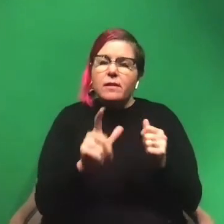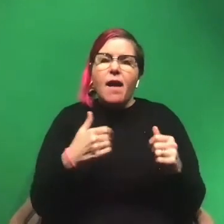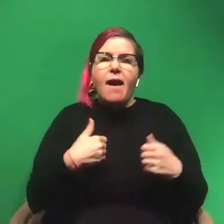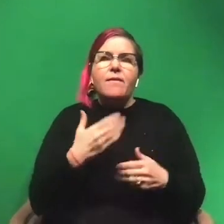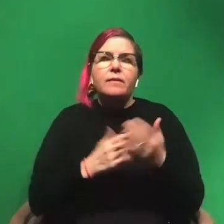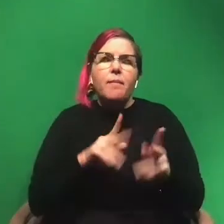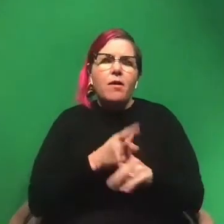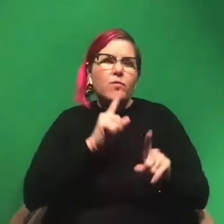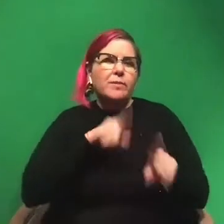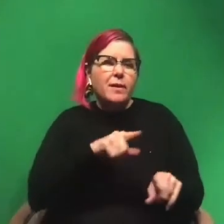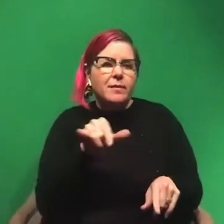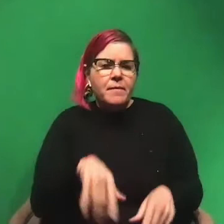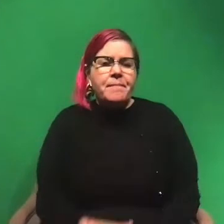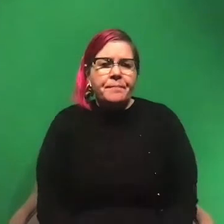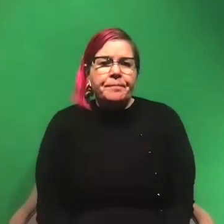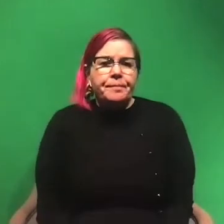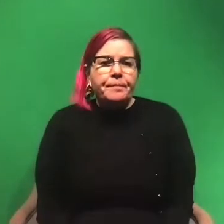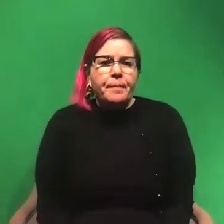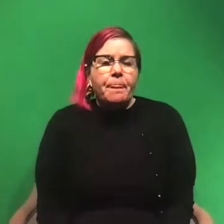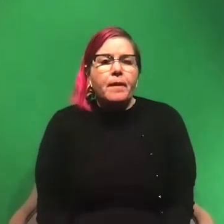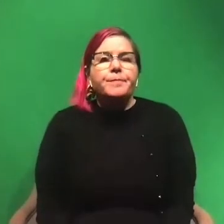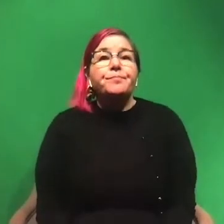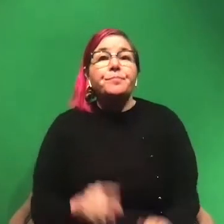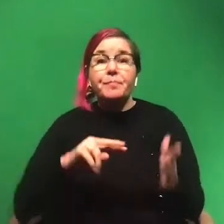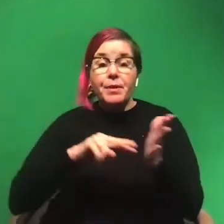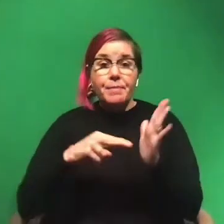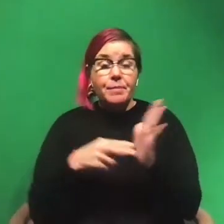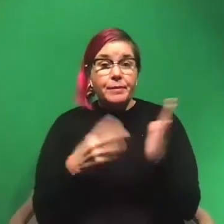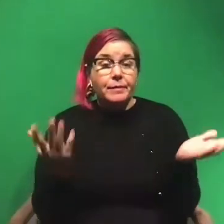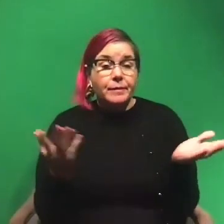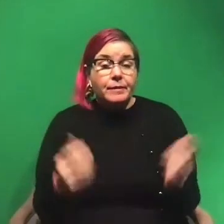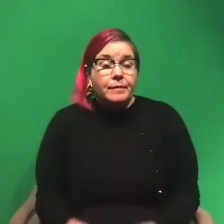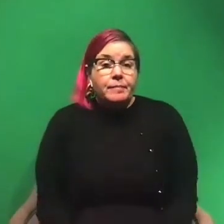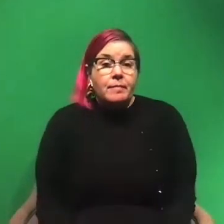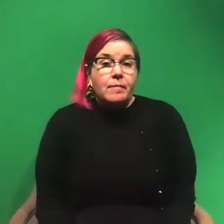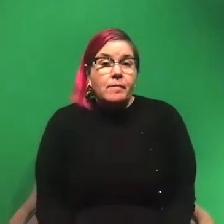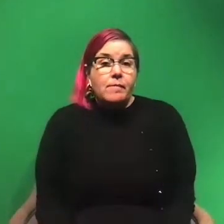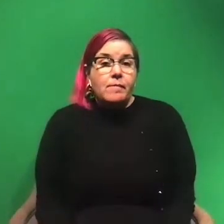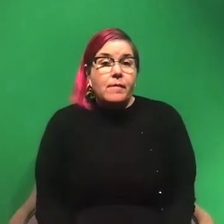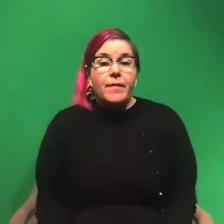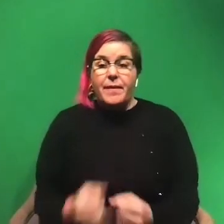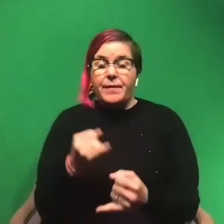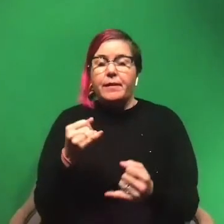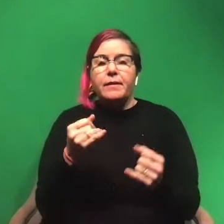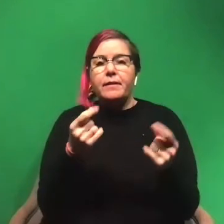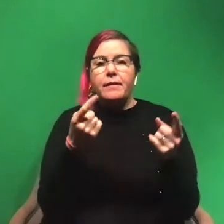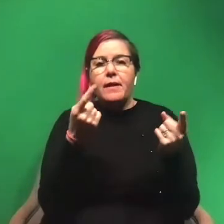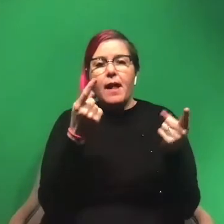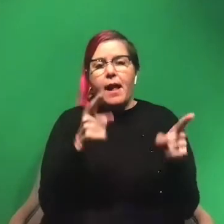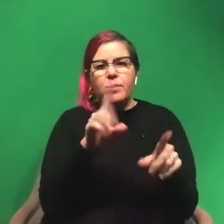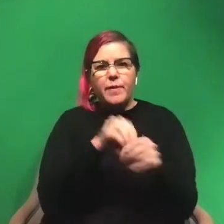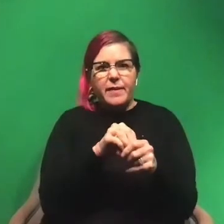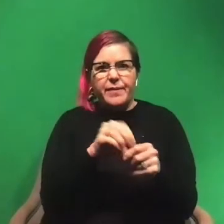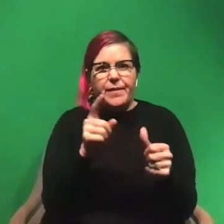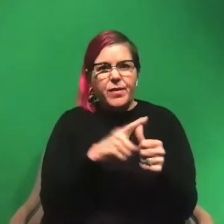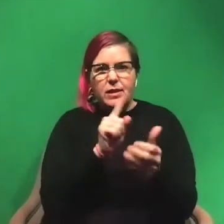this. Um, and the whole purpose of this is to the final output of that, and that happens within hours of